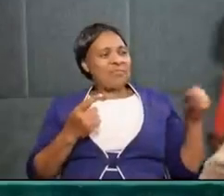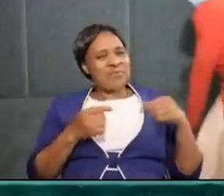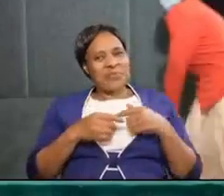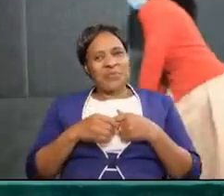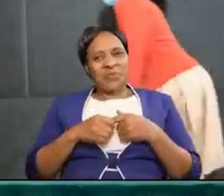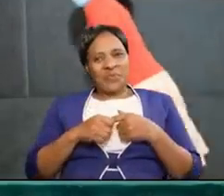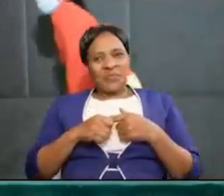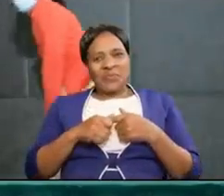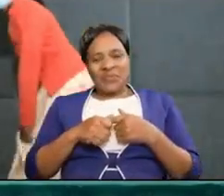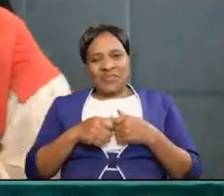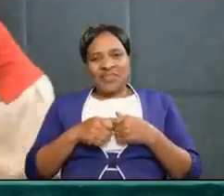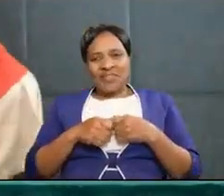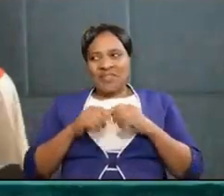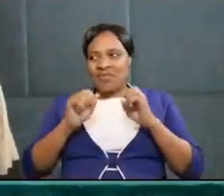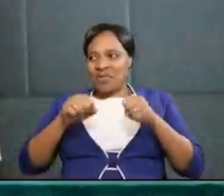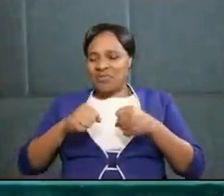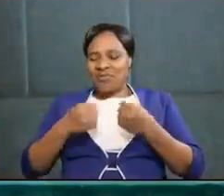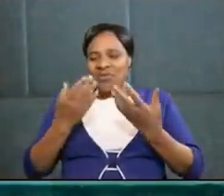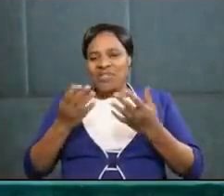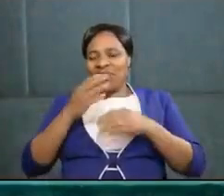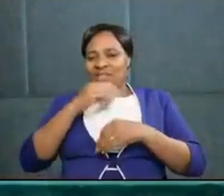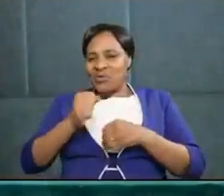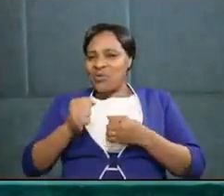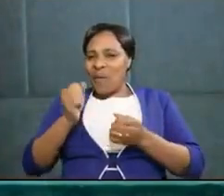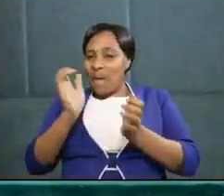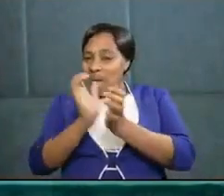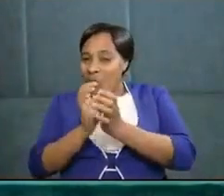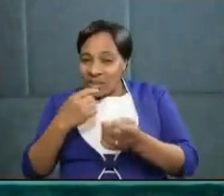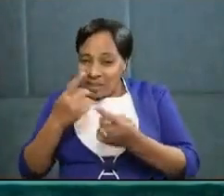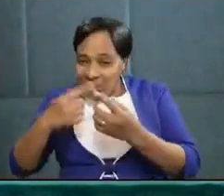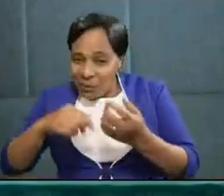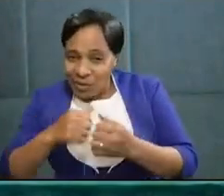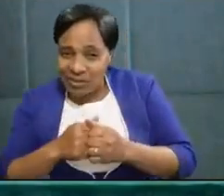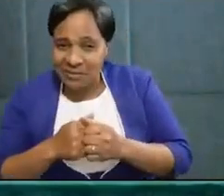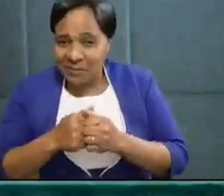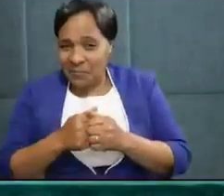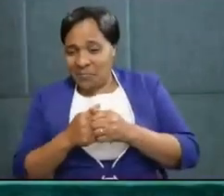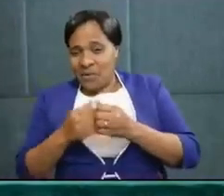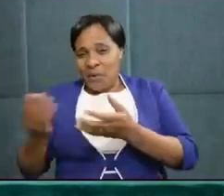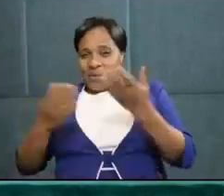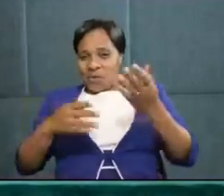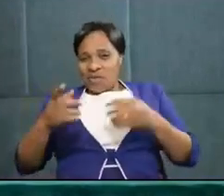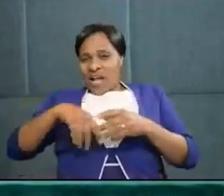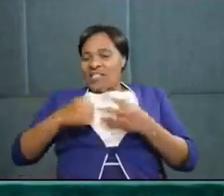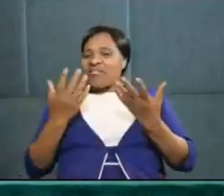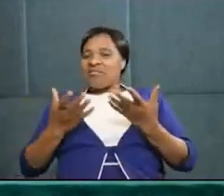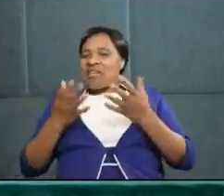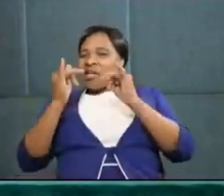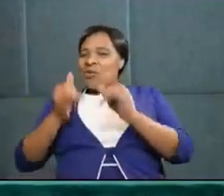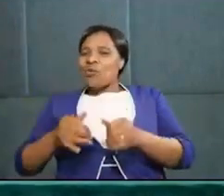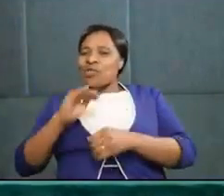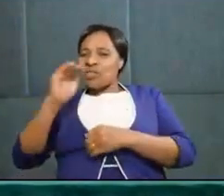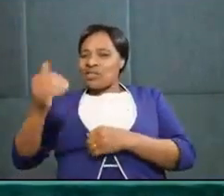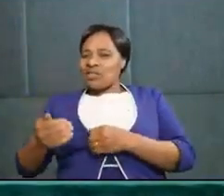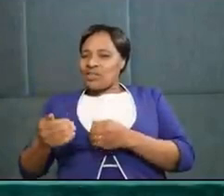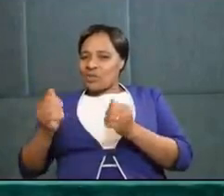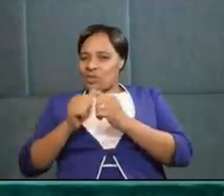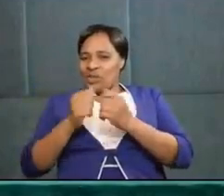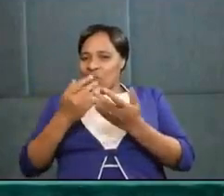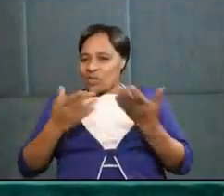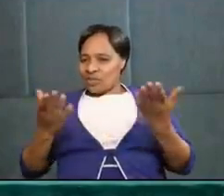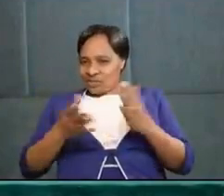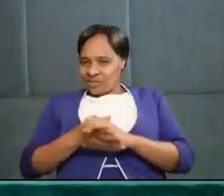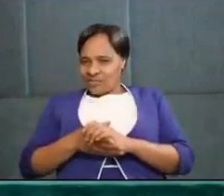I am indeed a Jew, born in Tarsus in Cilicia, but brought up in this city at the feet of